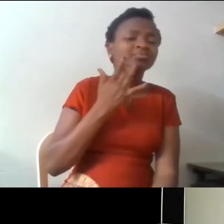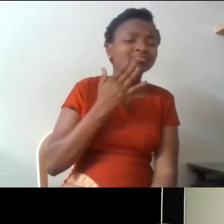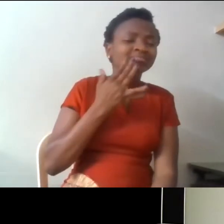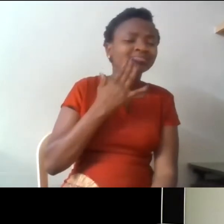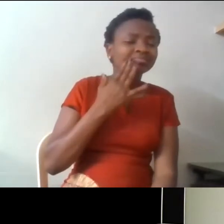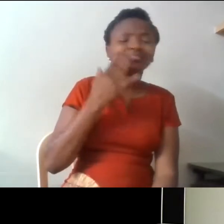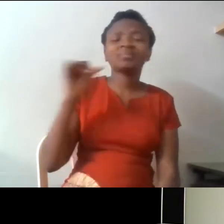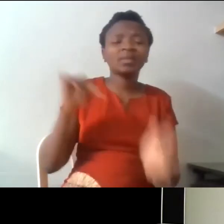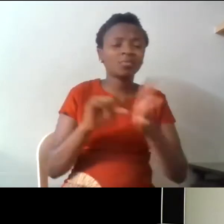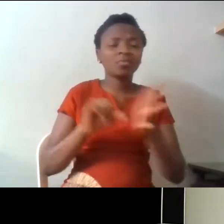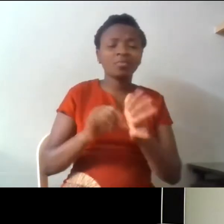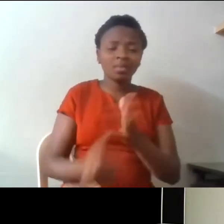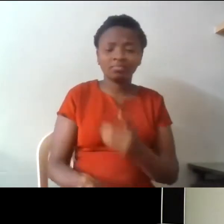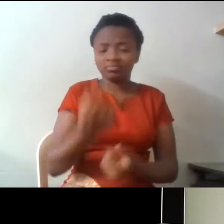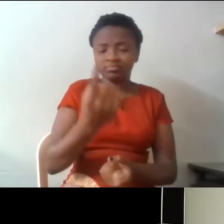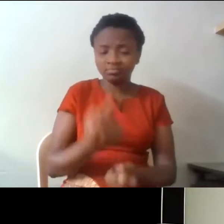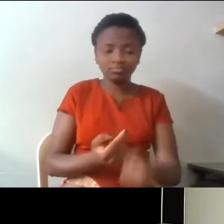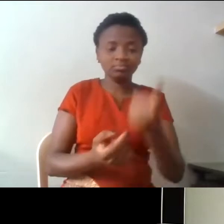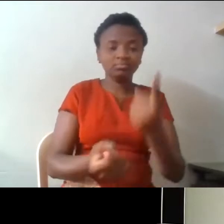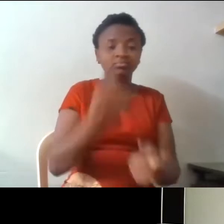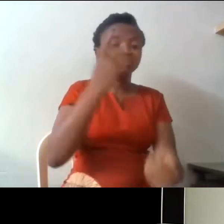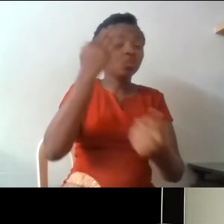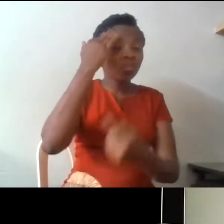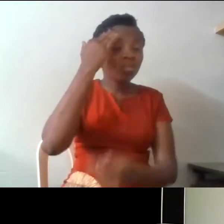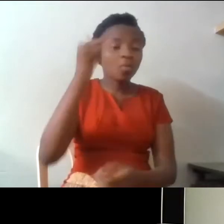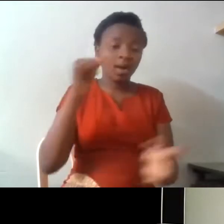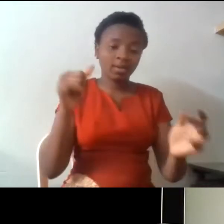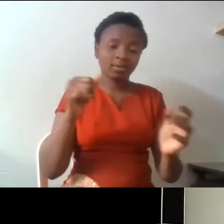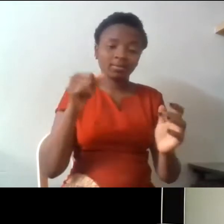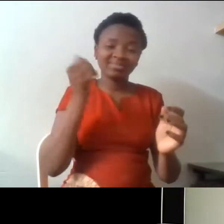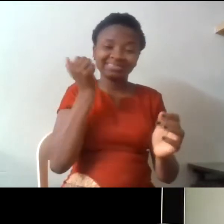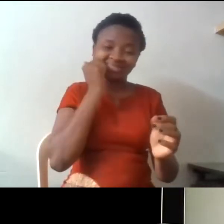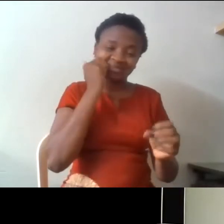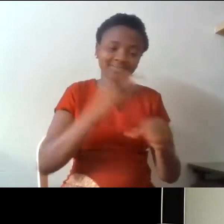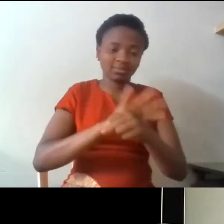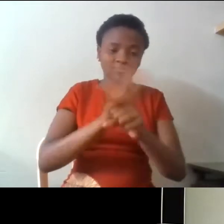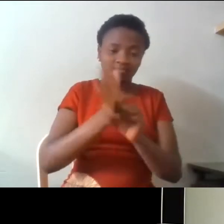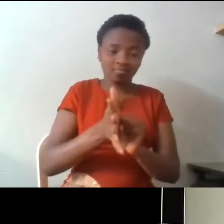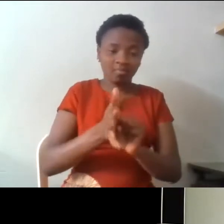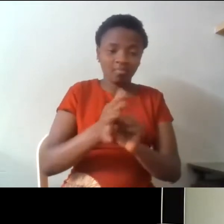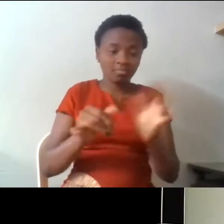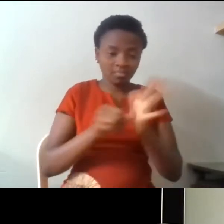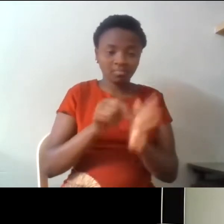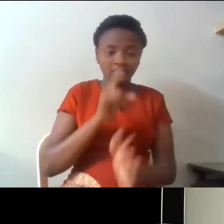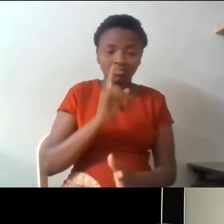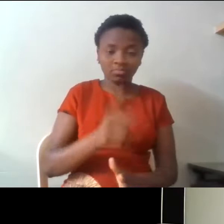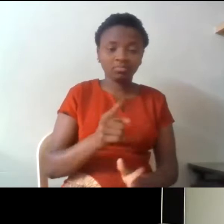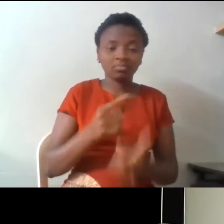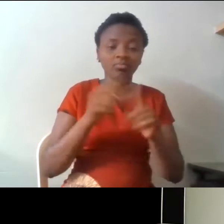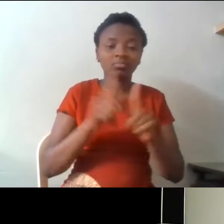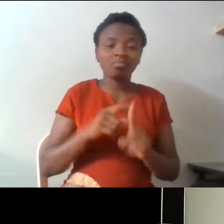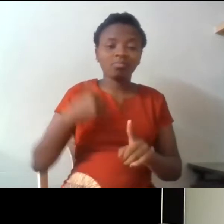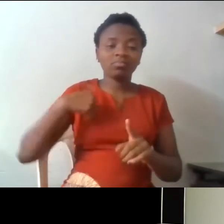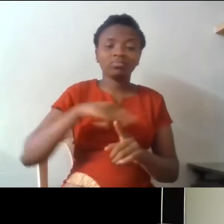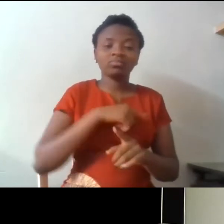in this time of pandemic. And also we have been contributing in the